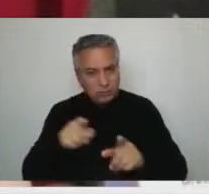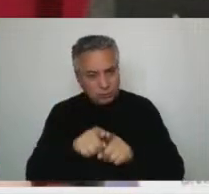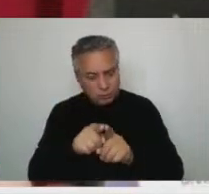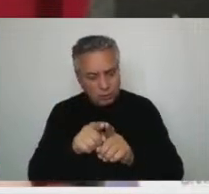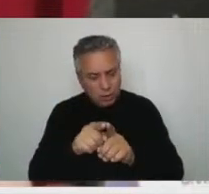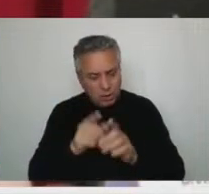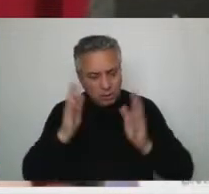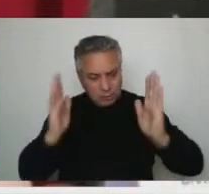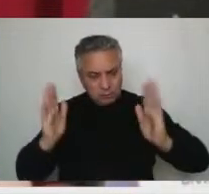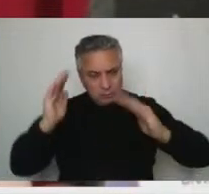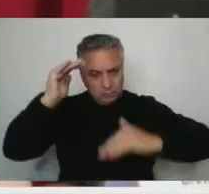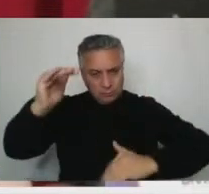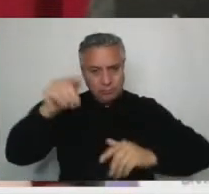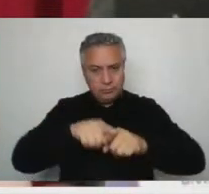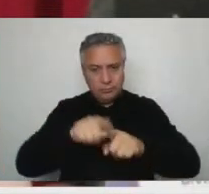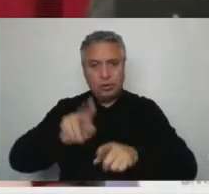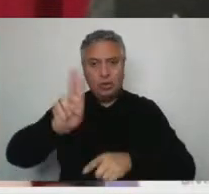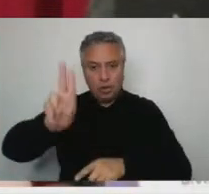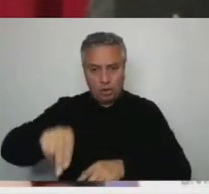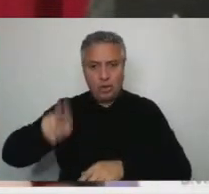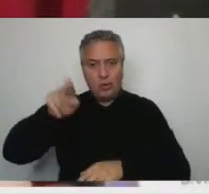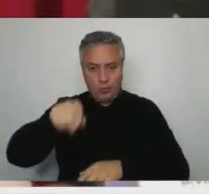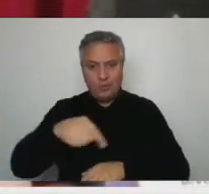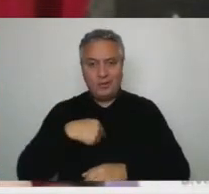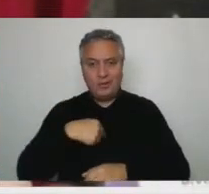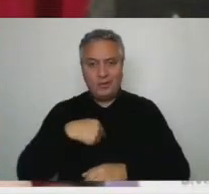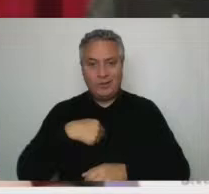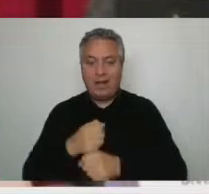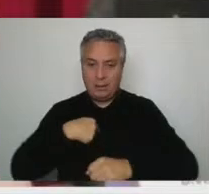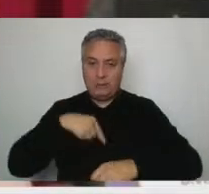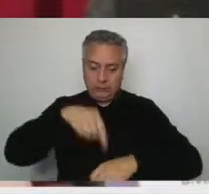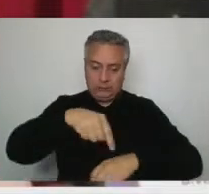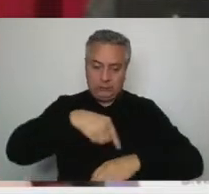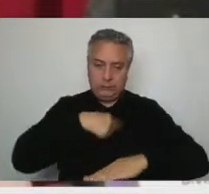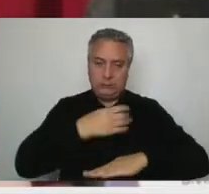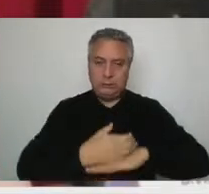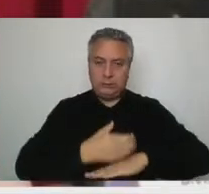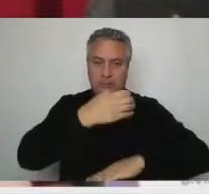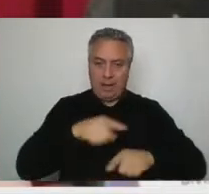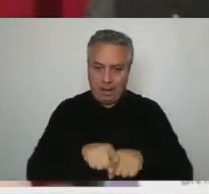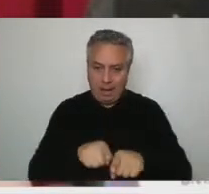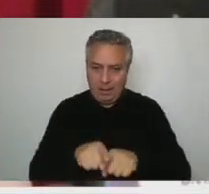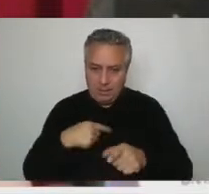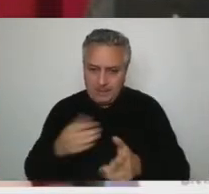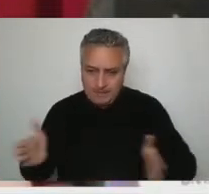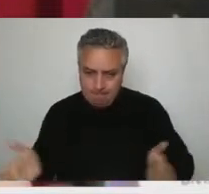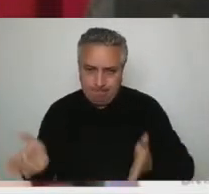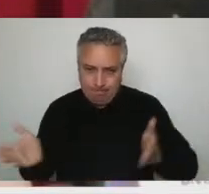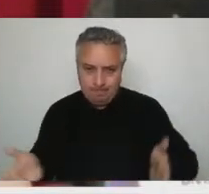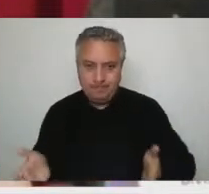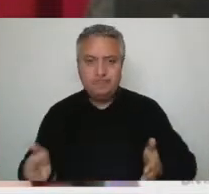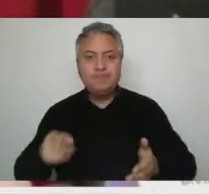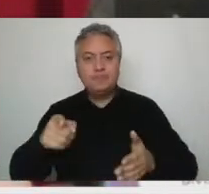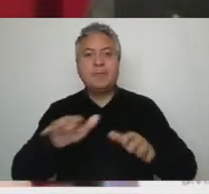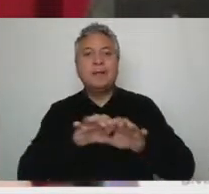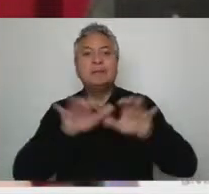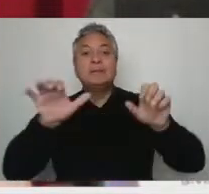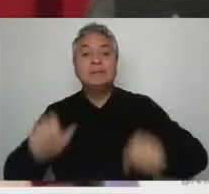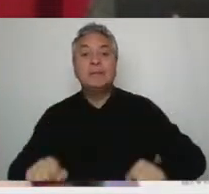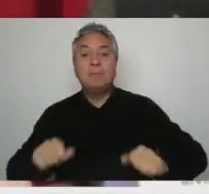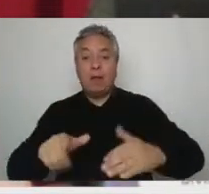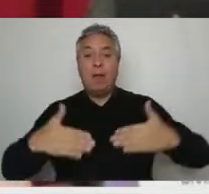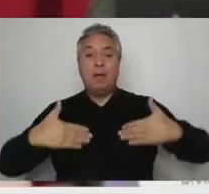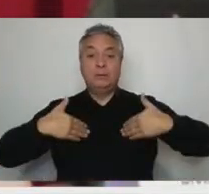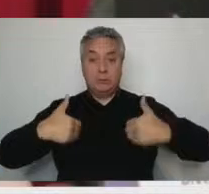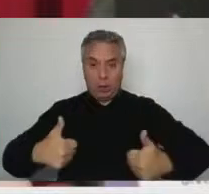project on development account at UN that we're implementing at our own division at ECLAC. This is called Resilient